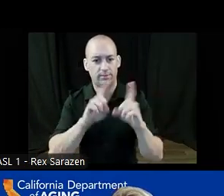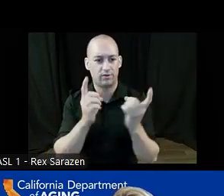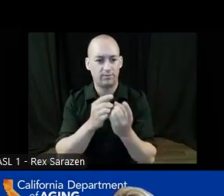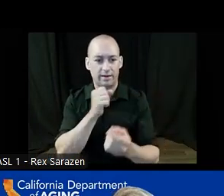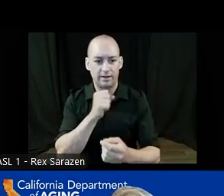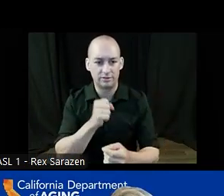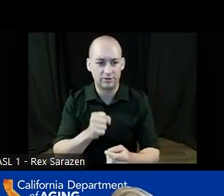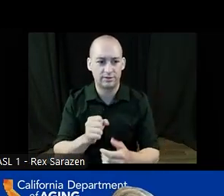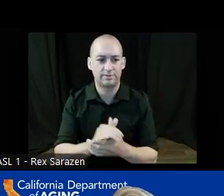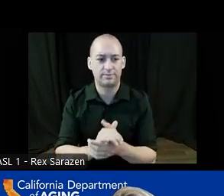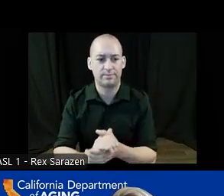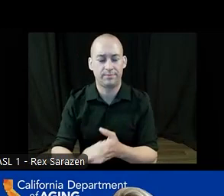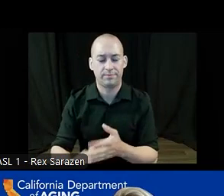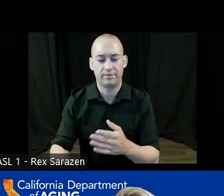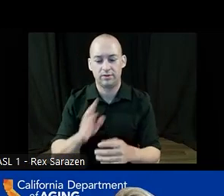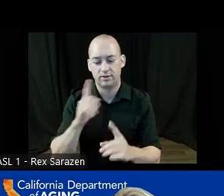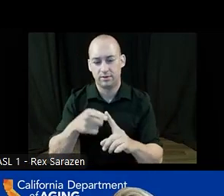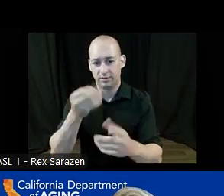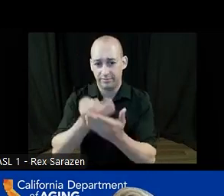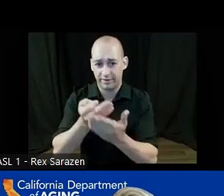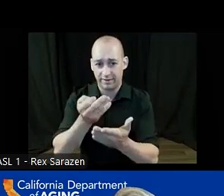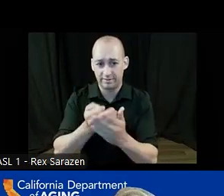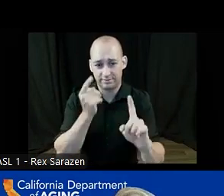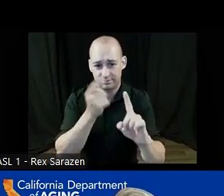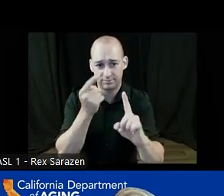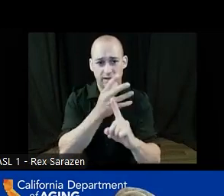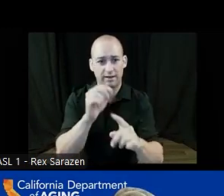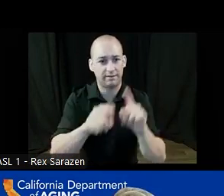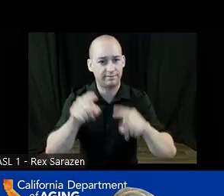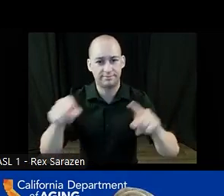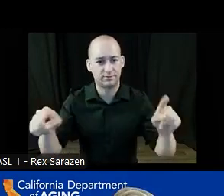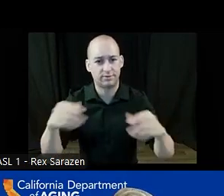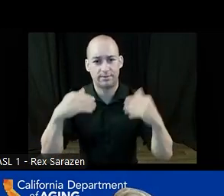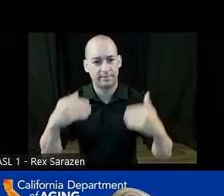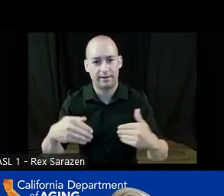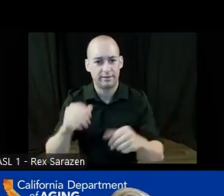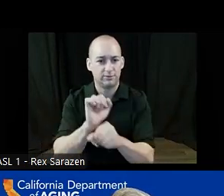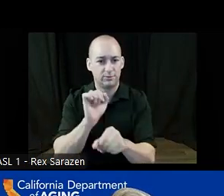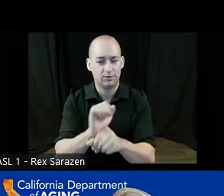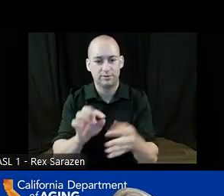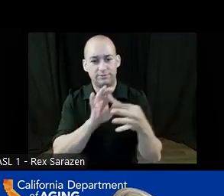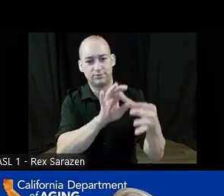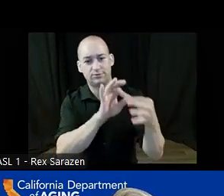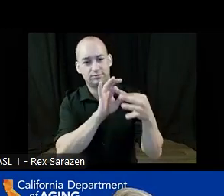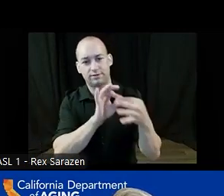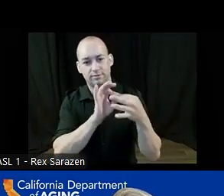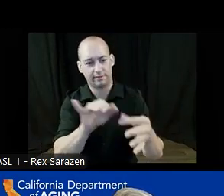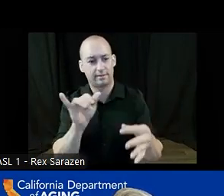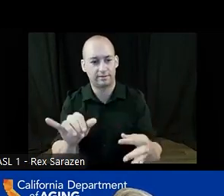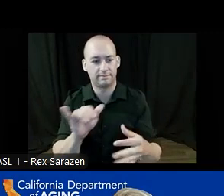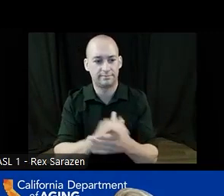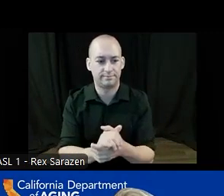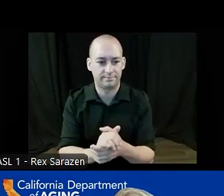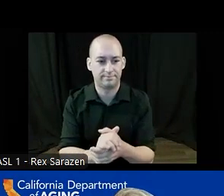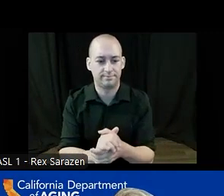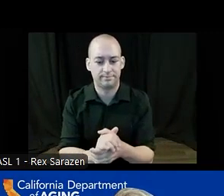and supports financing initiative and the various bodies of work associated with it. And then finally, and importantly, we're going to have